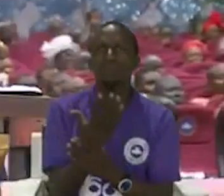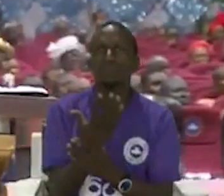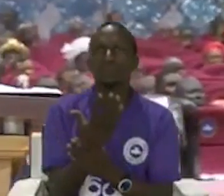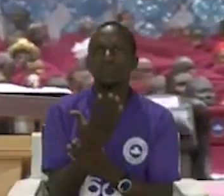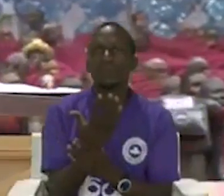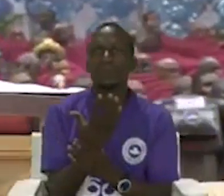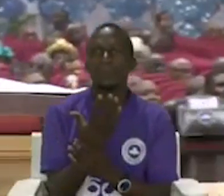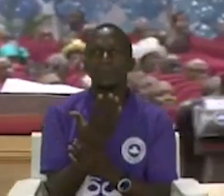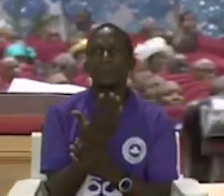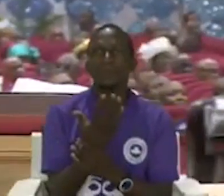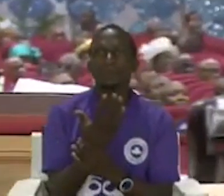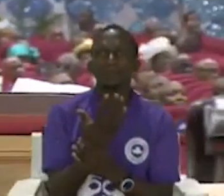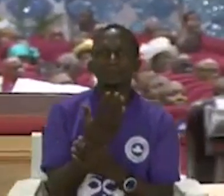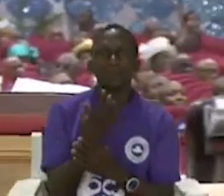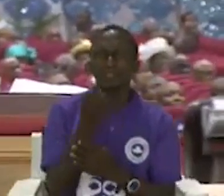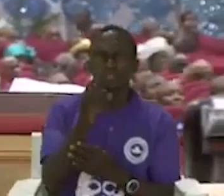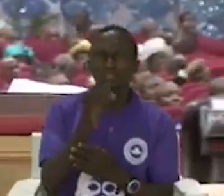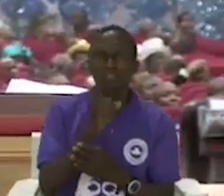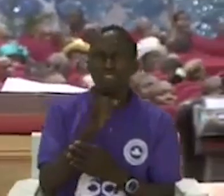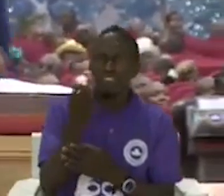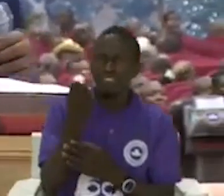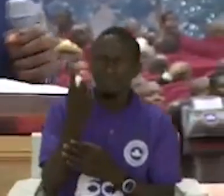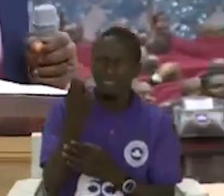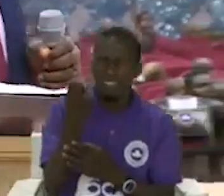Kai, I don't think you understand what I'm saying.